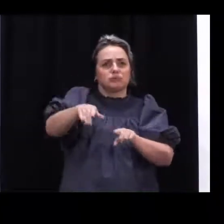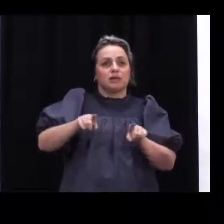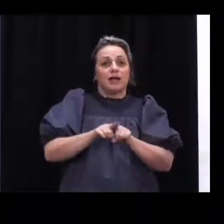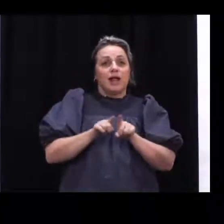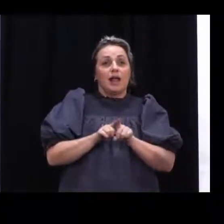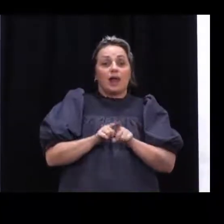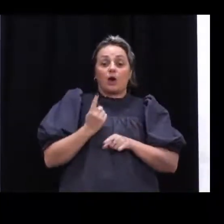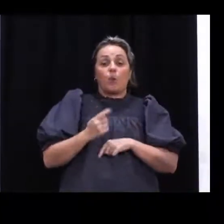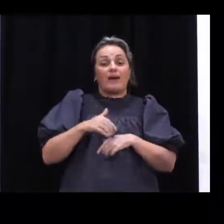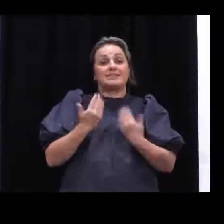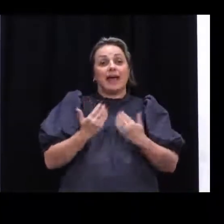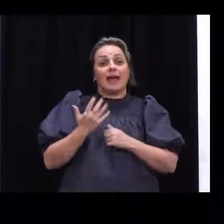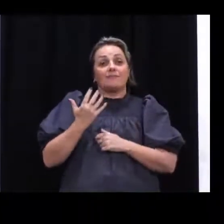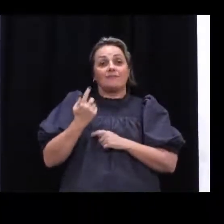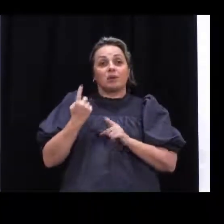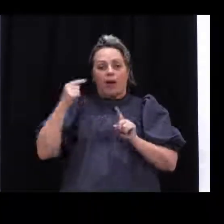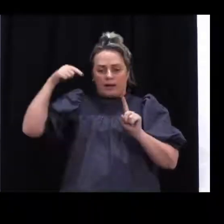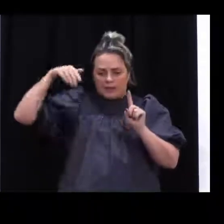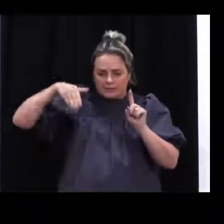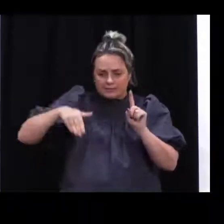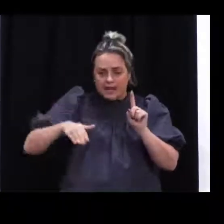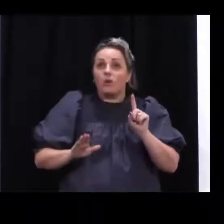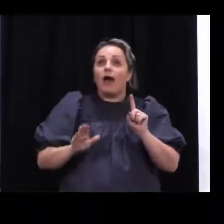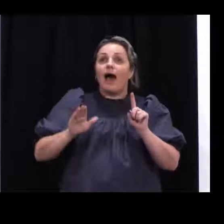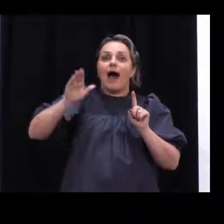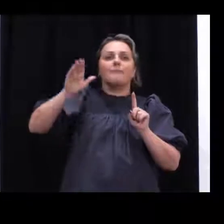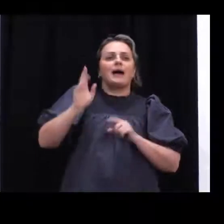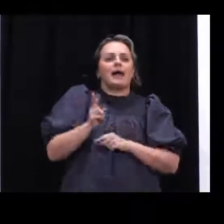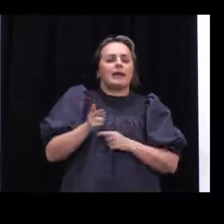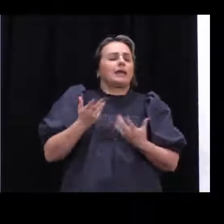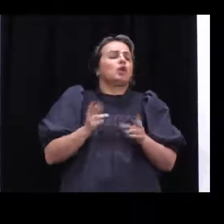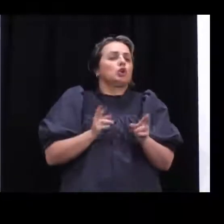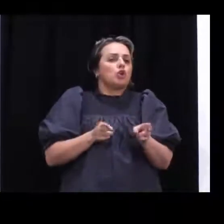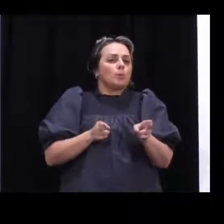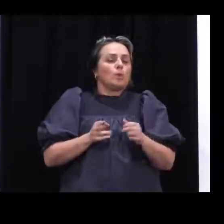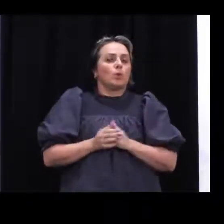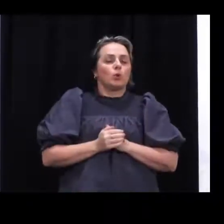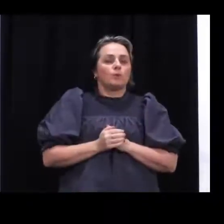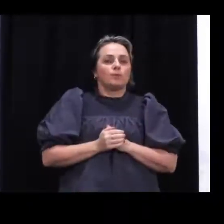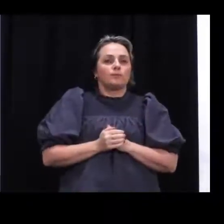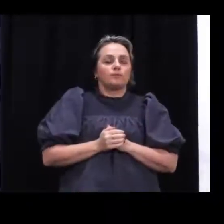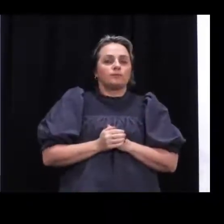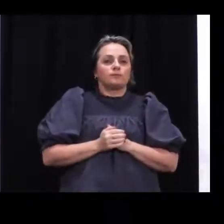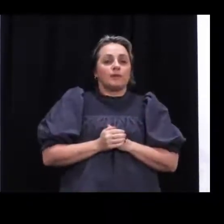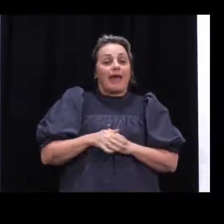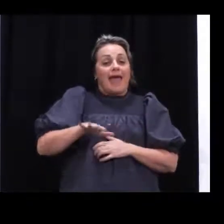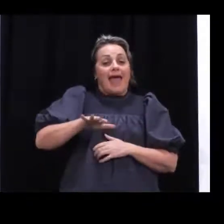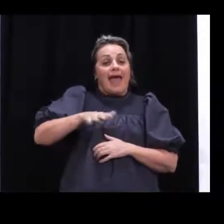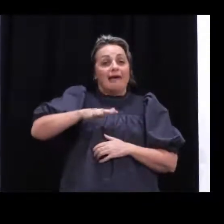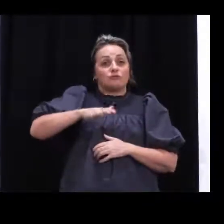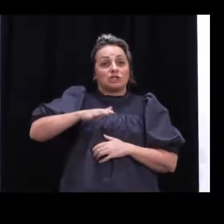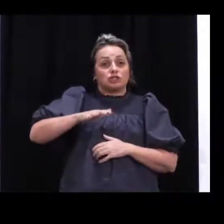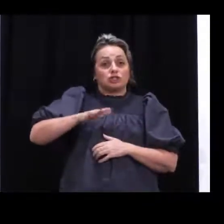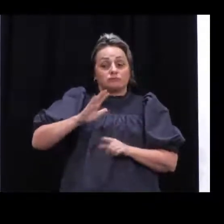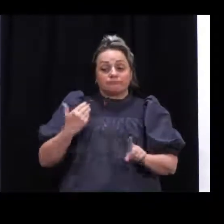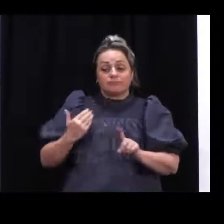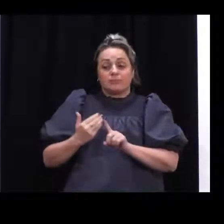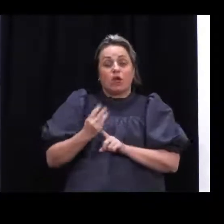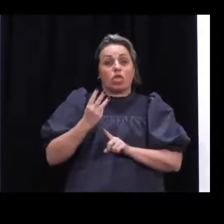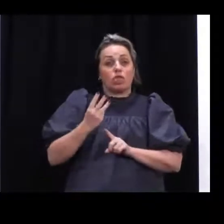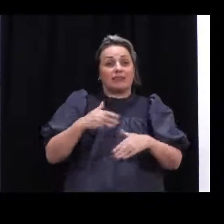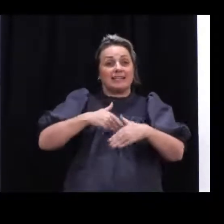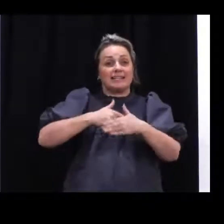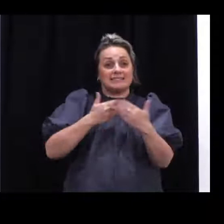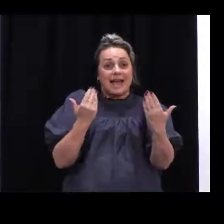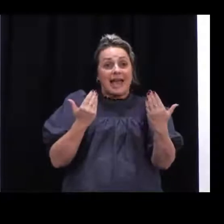it bounced back up. So if we look at the smoothing of the average over the last 3 days, it is clear that on average